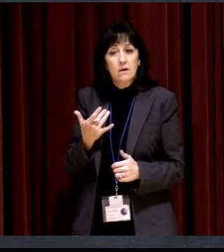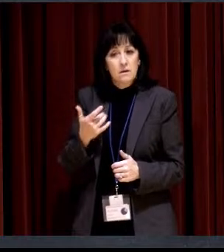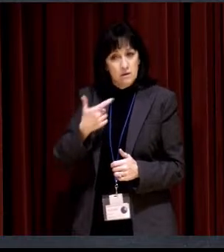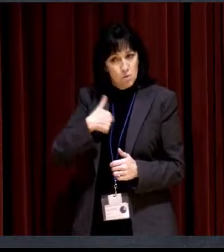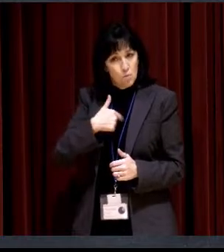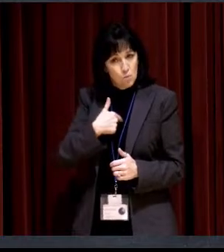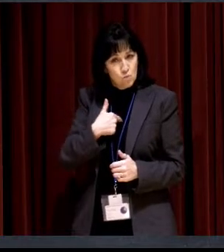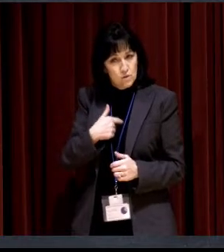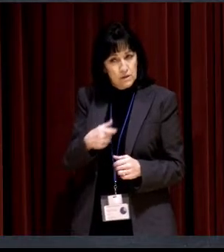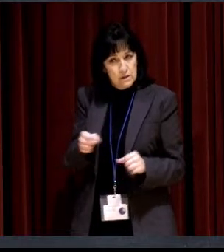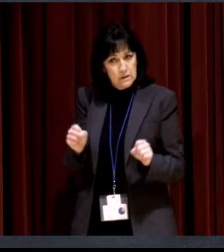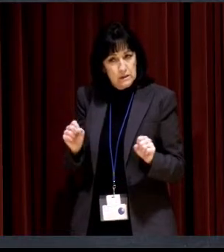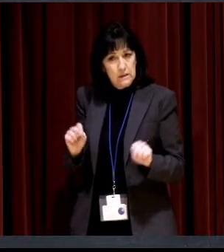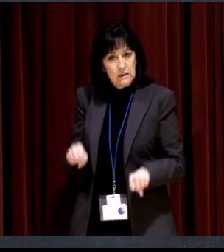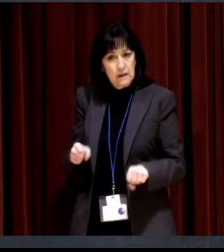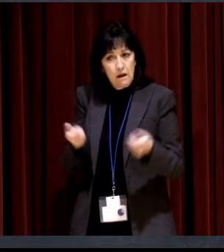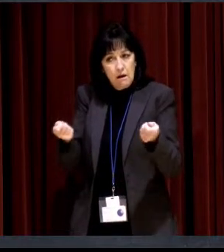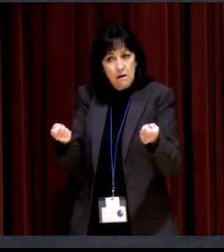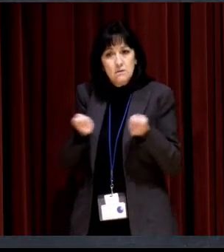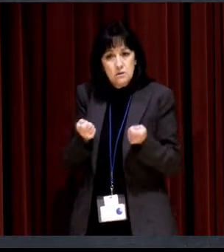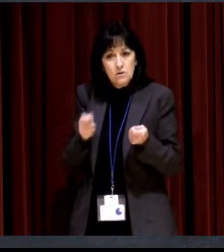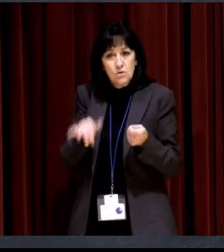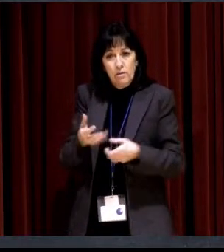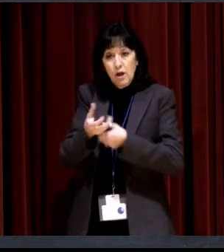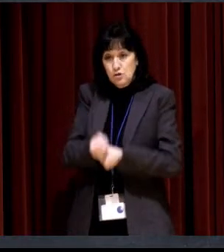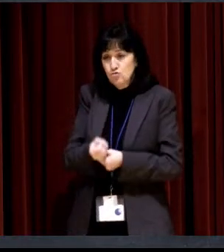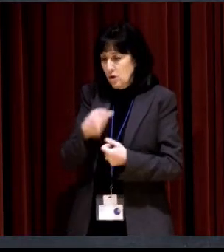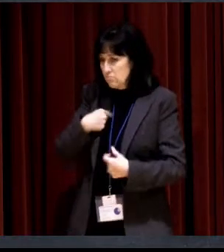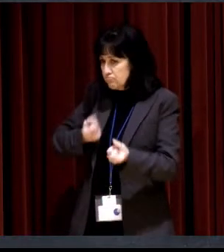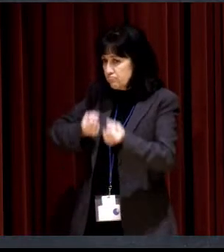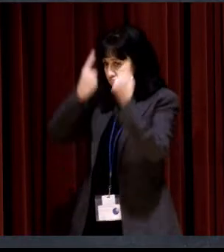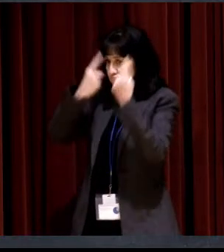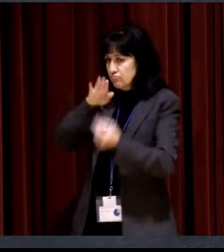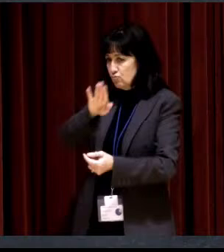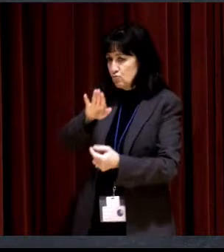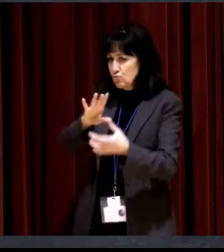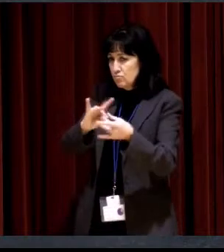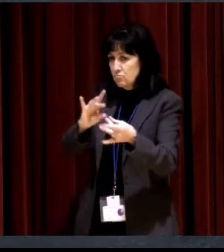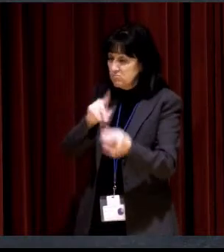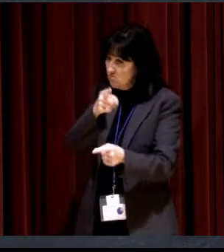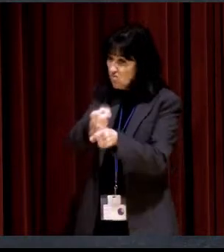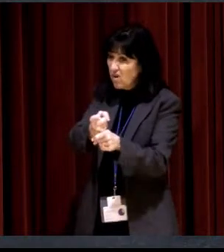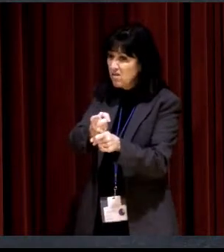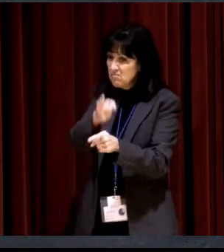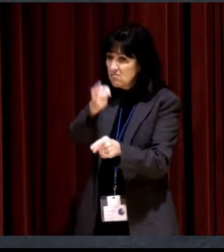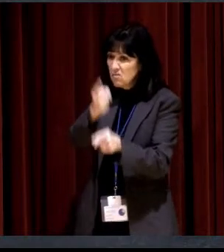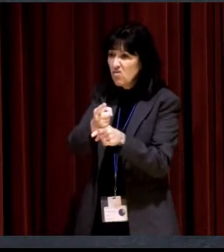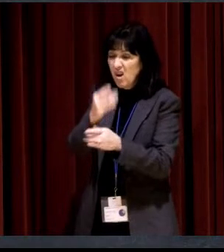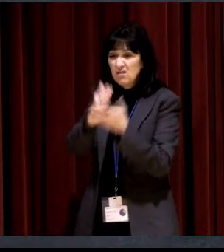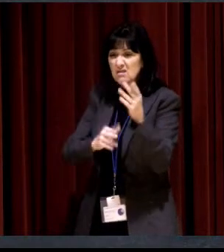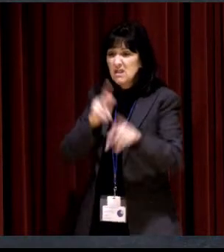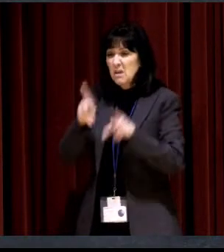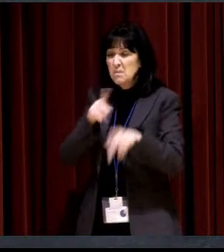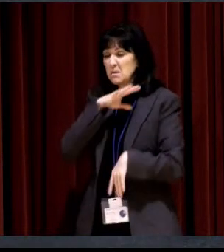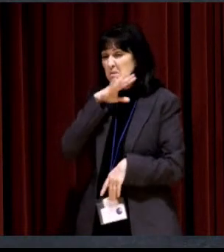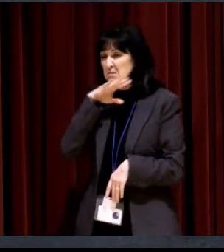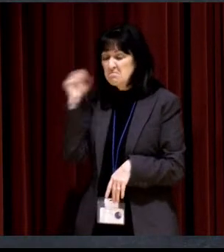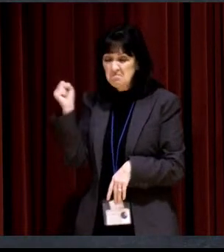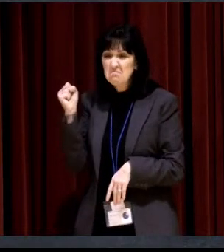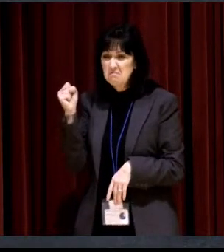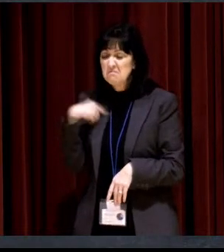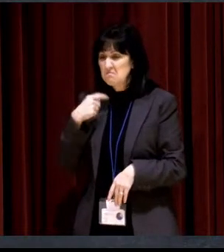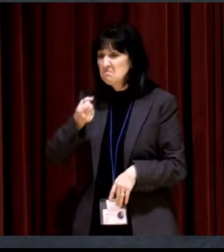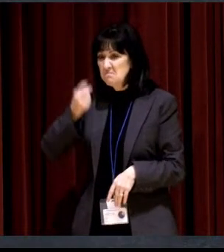you're talking about. I think that's a really good concept because it is going to take that. I've seen schools,